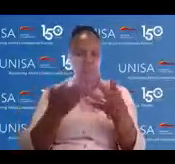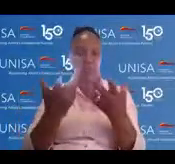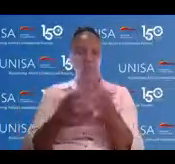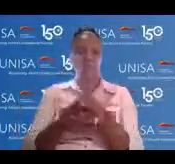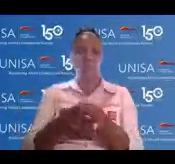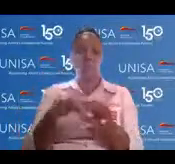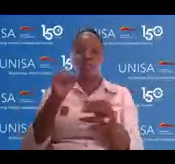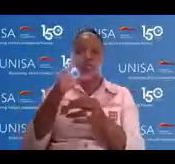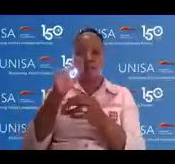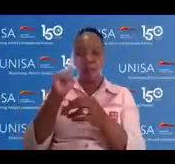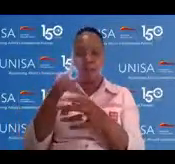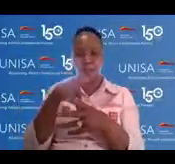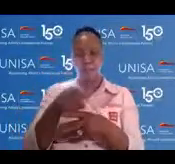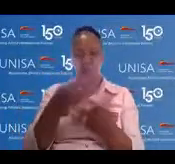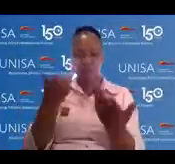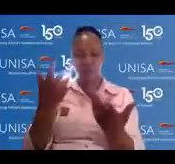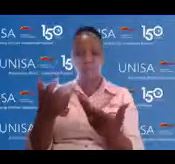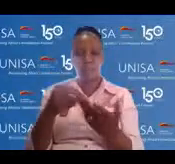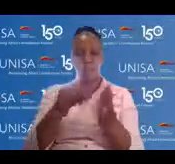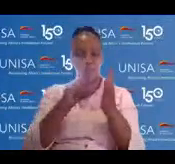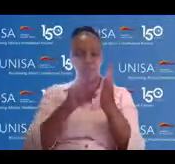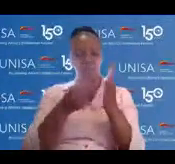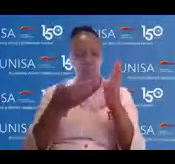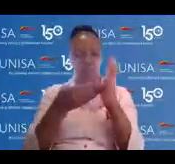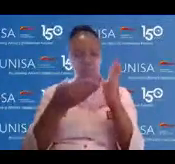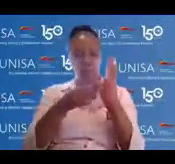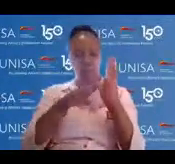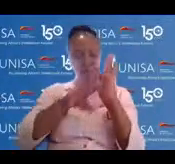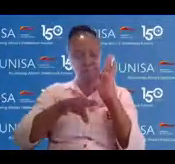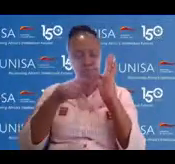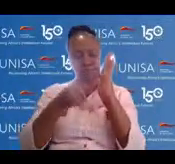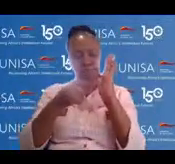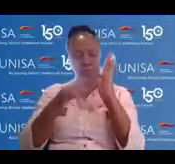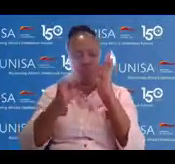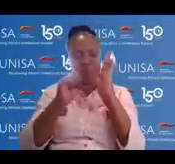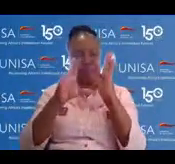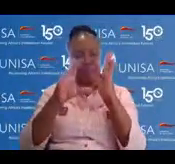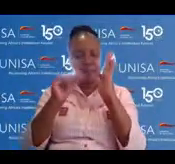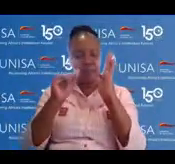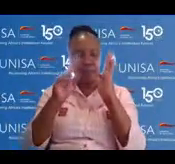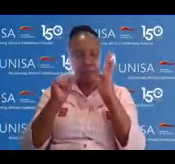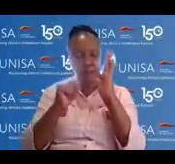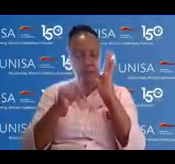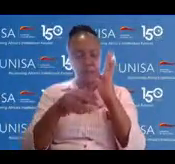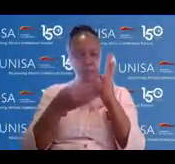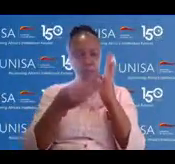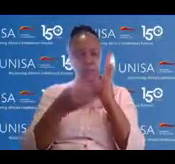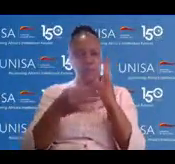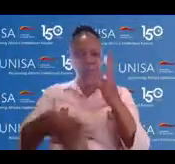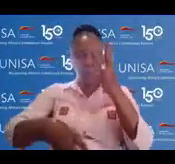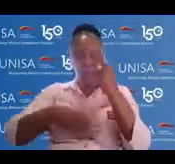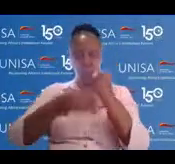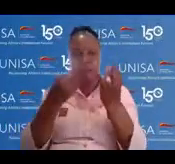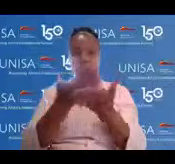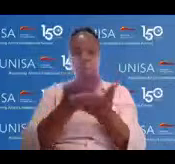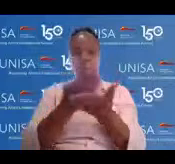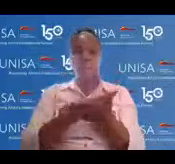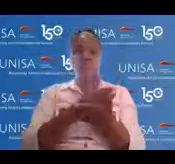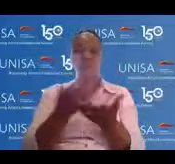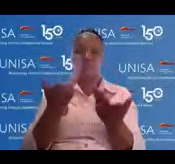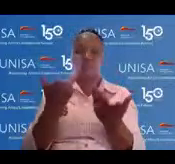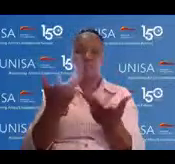for instance, you just click on this button at the bottom to scan. You'll add the pages. So you'll see there, for instance, the number of